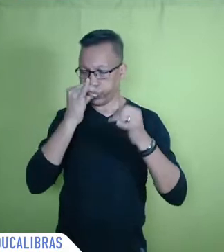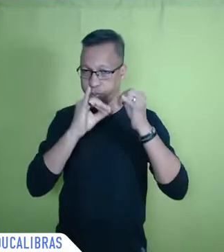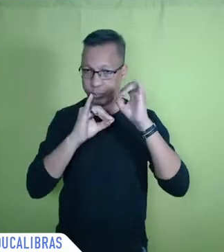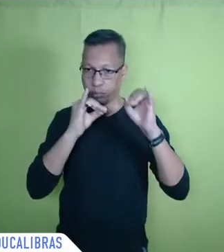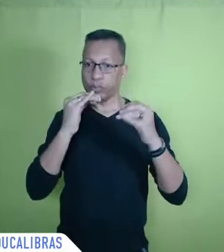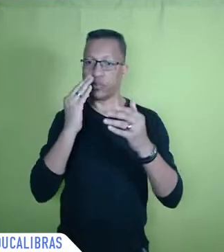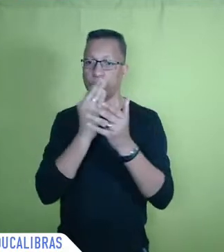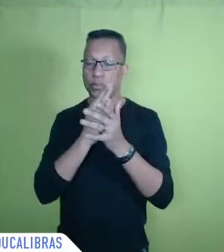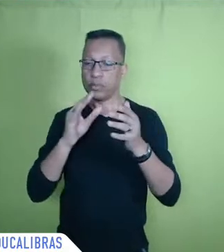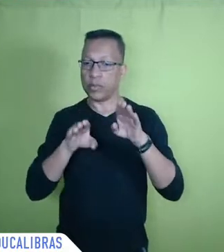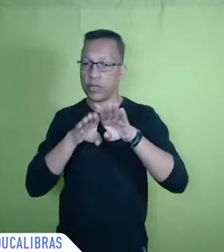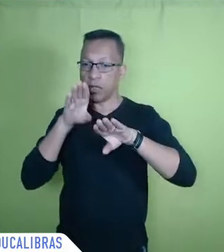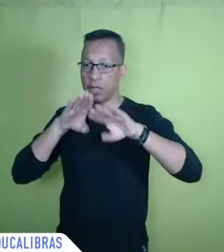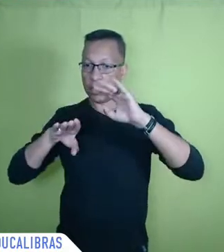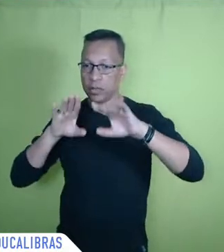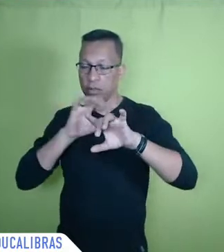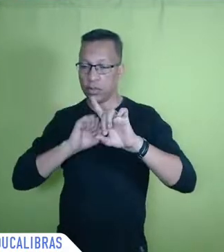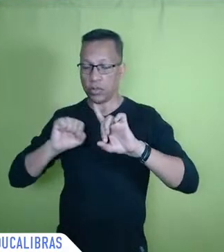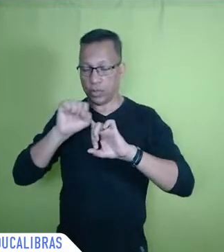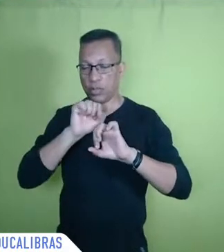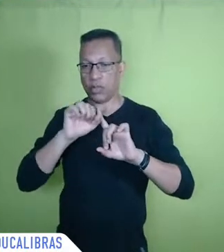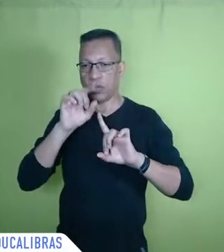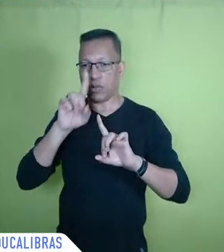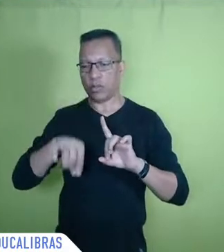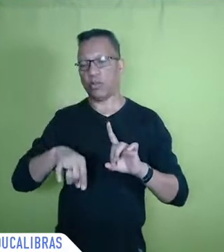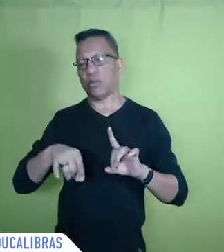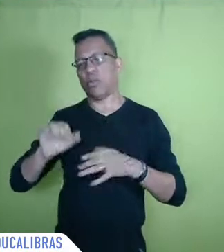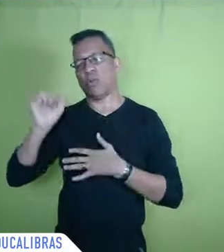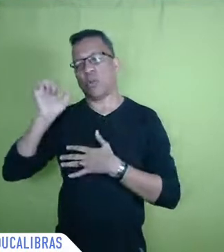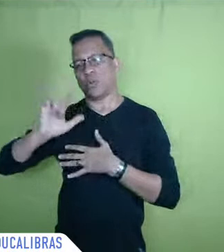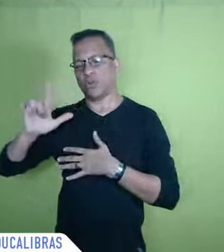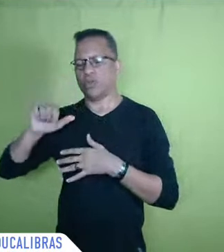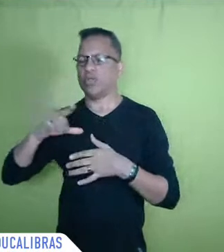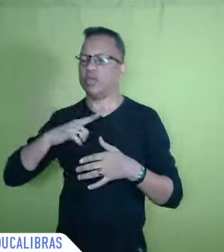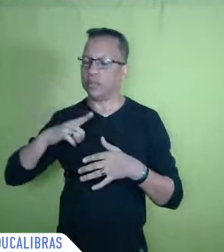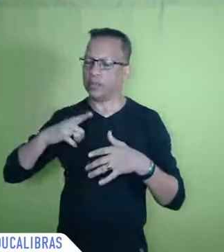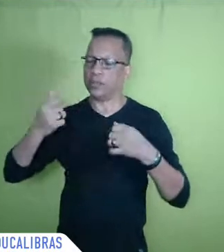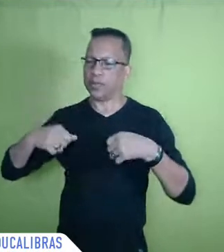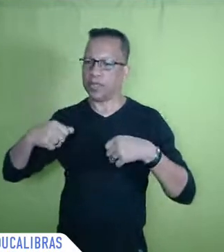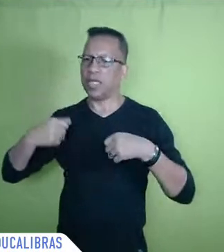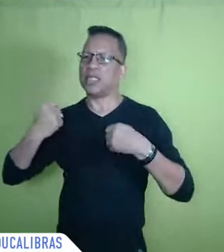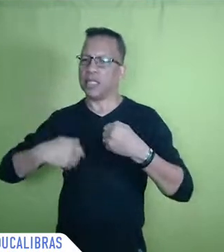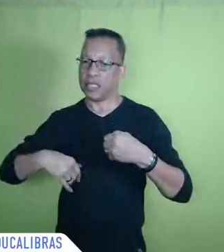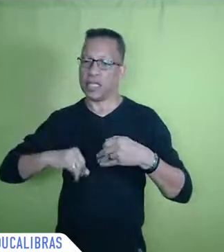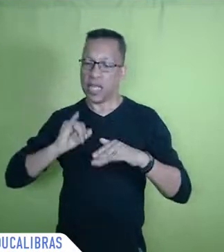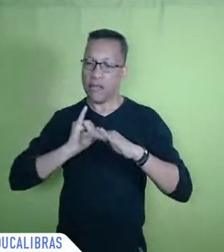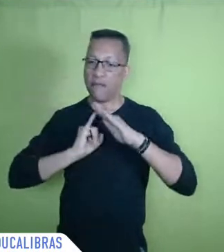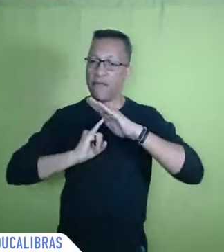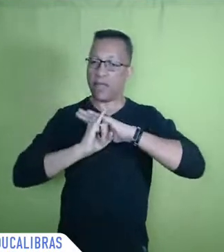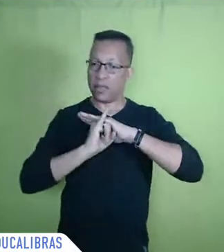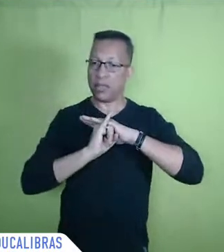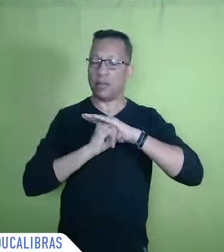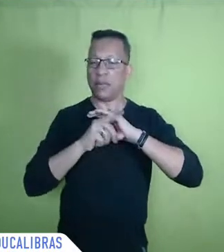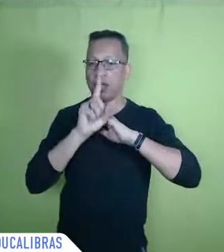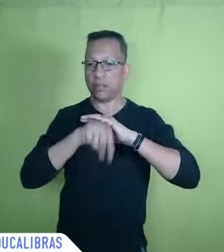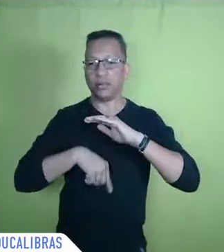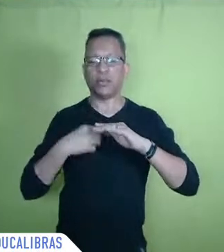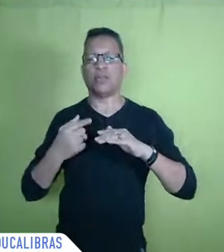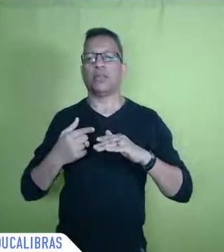One of your mottos during the elections were the fight, the racial fight, and there are investments,